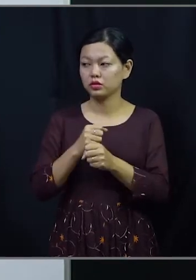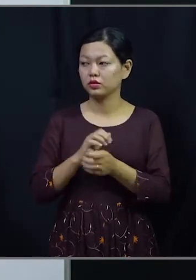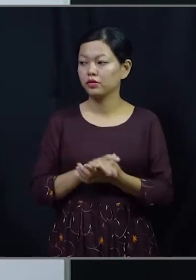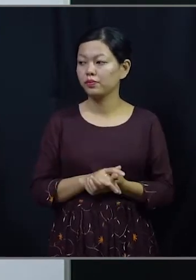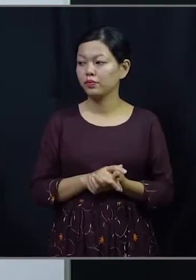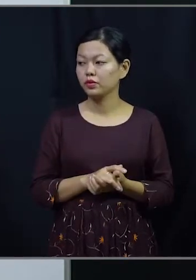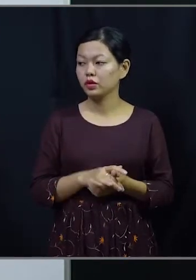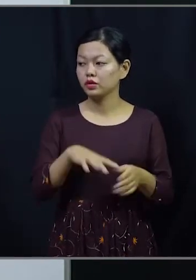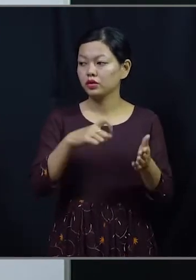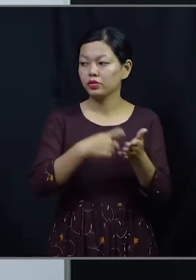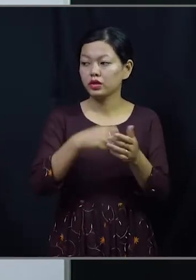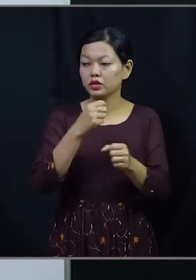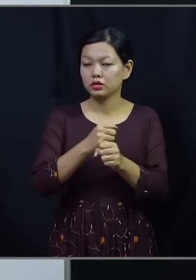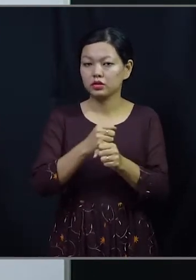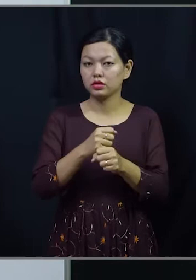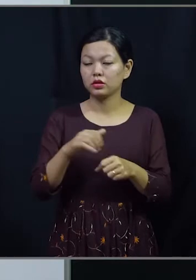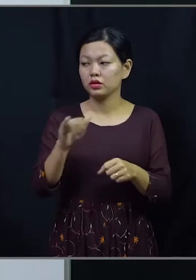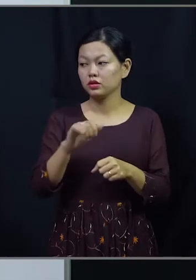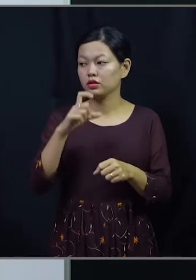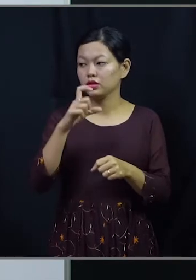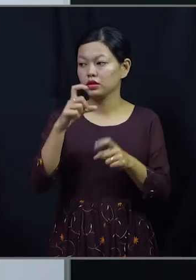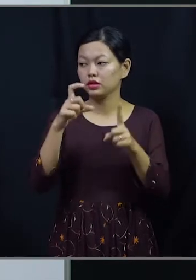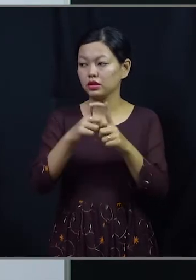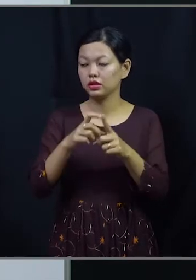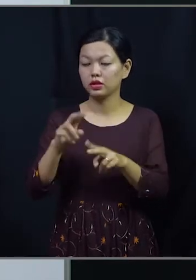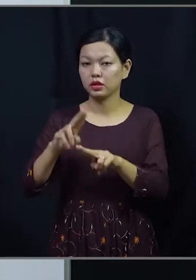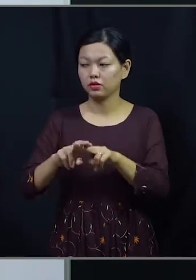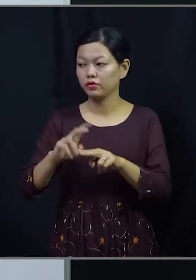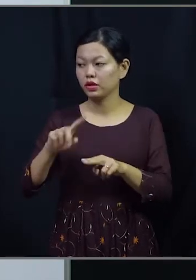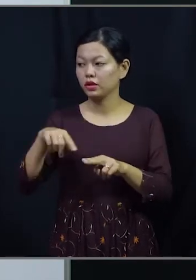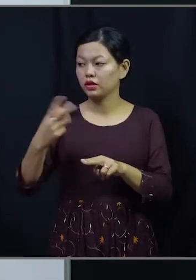of domain f, then f of g exists.